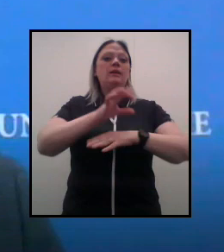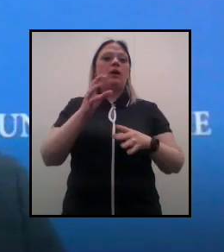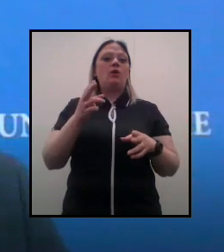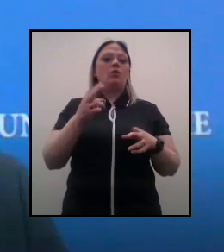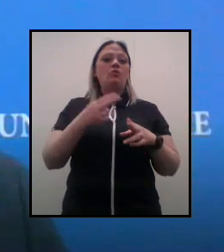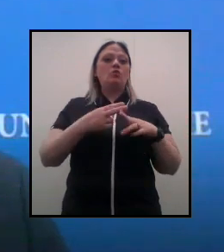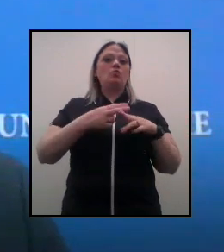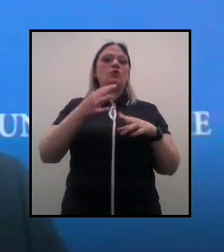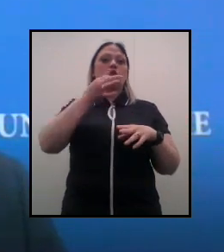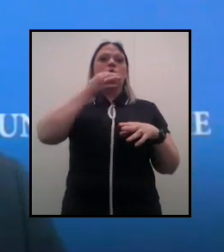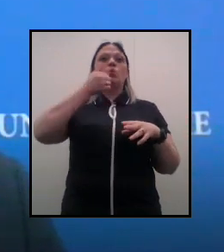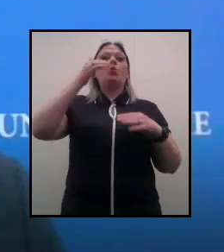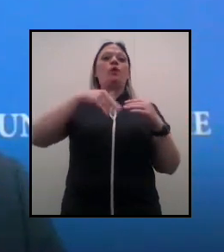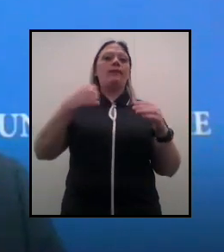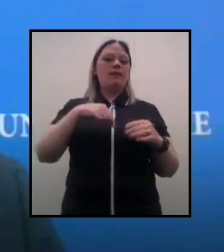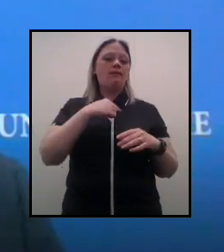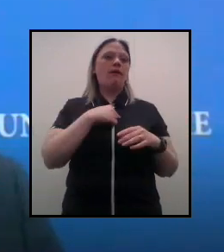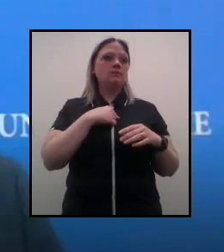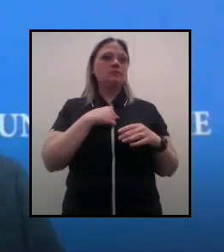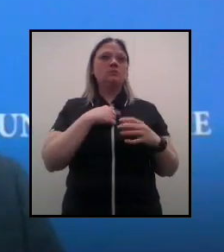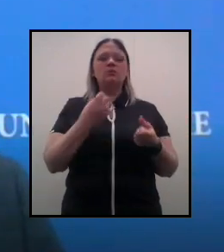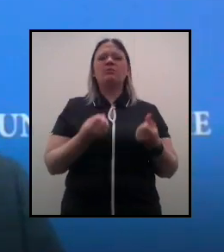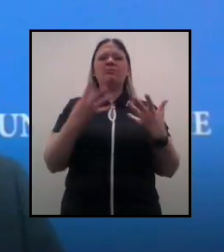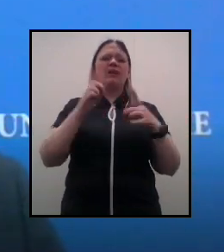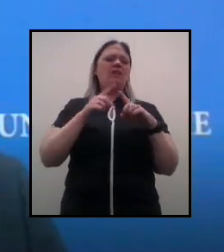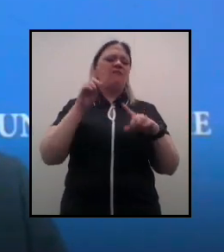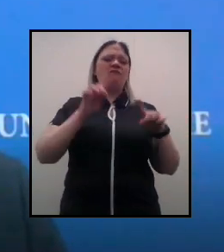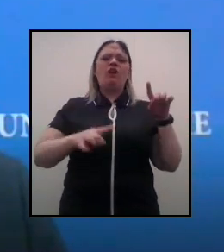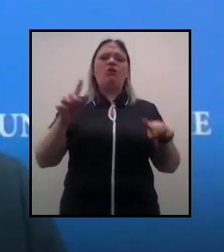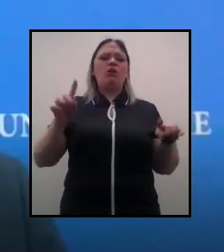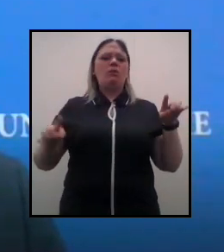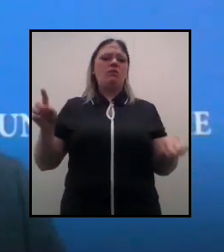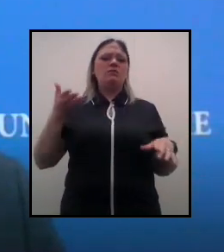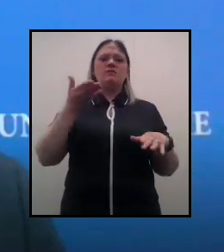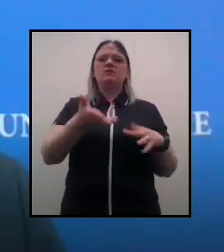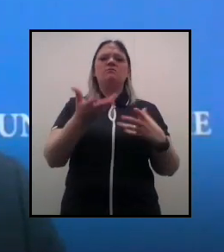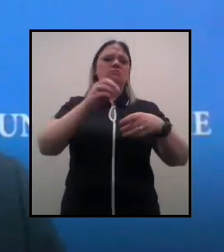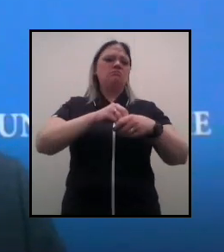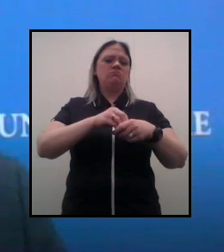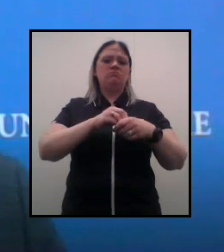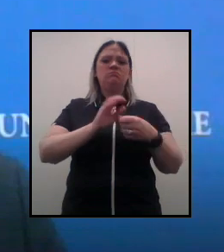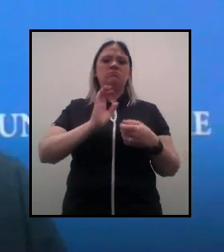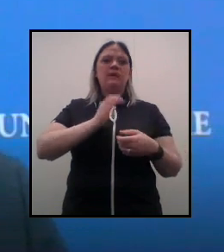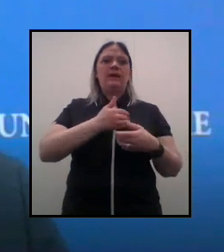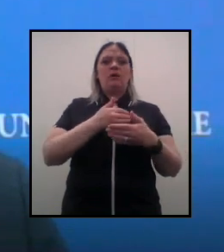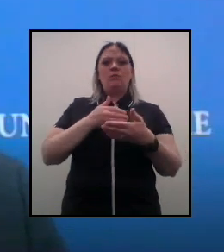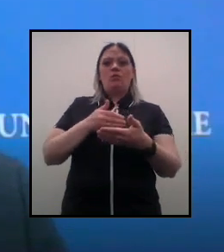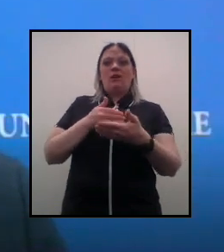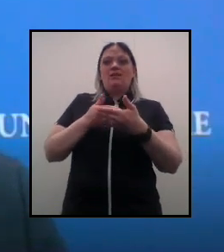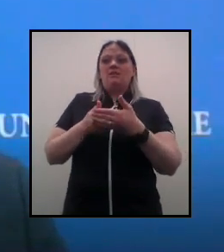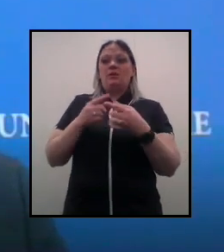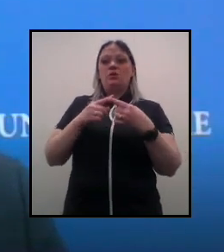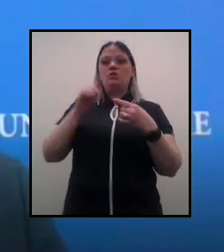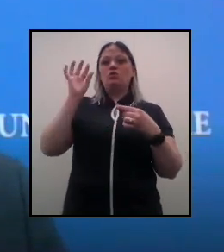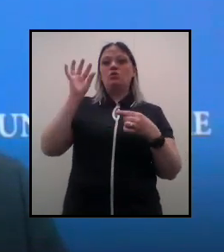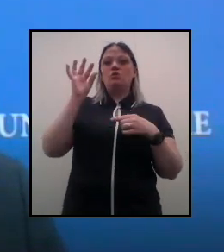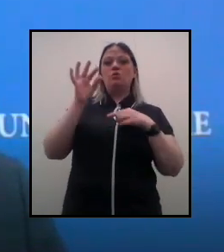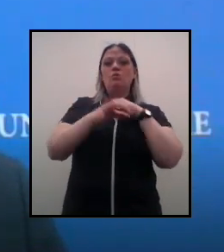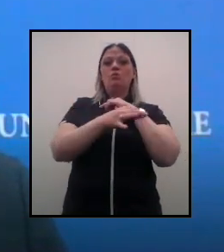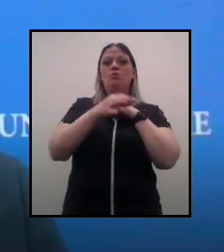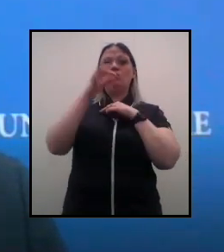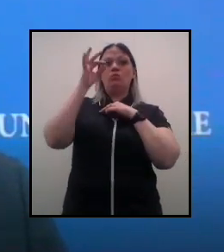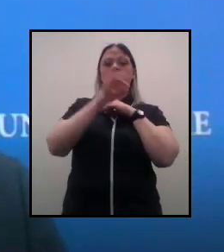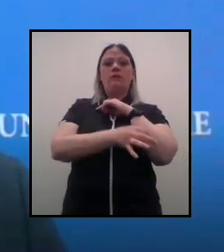did. So there's all kinds of variables that go into place. Our proximity to a foreign border into